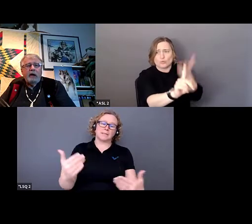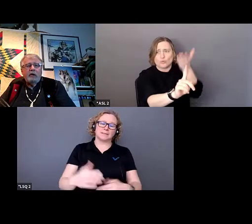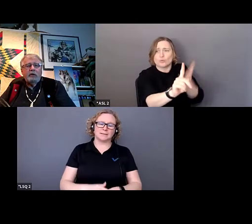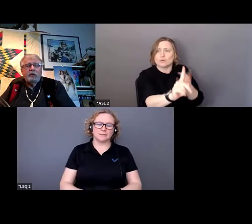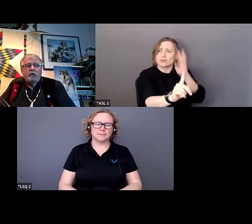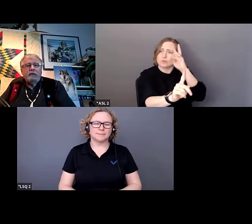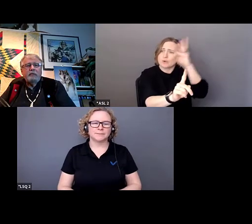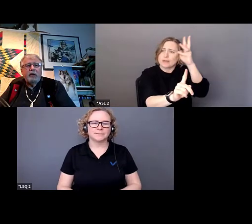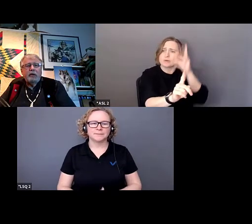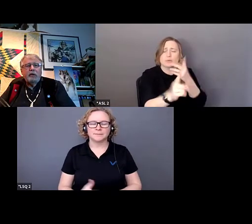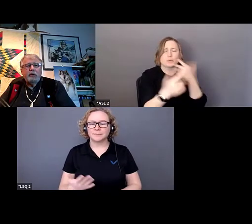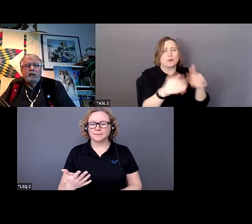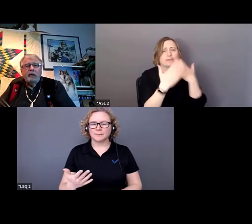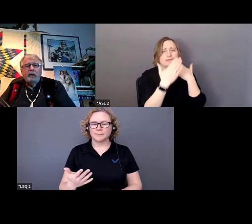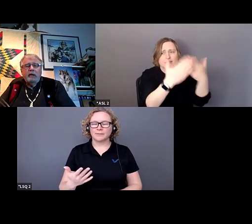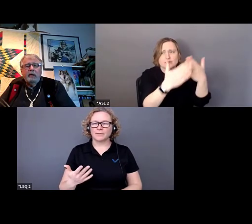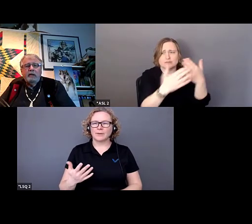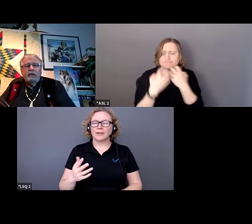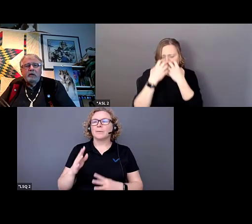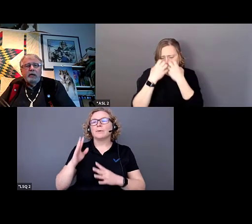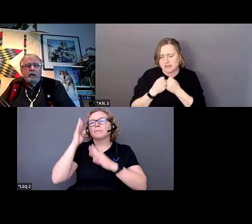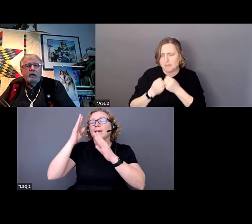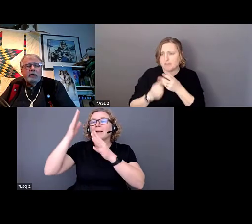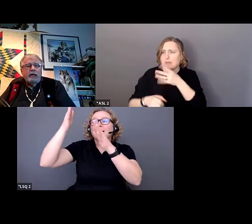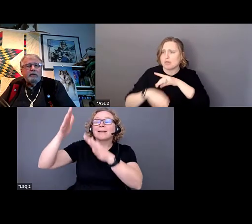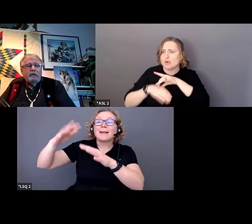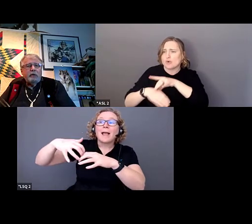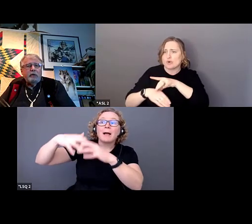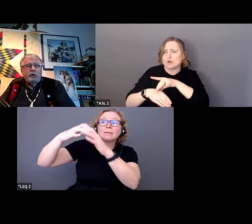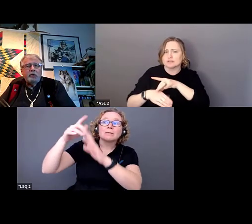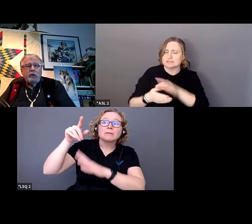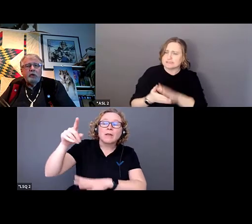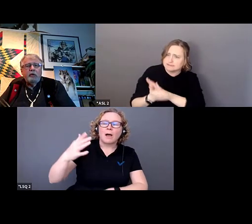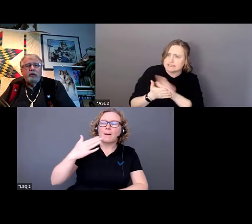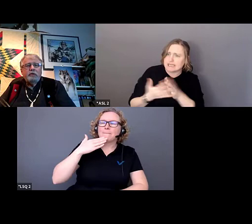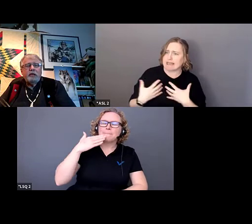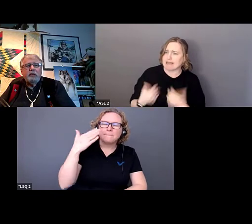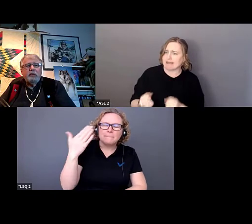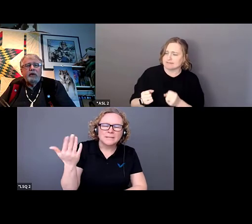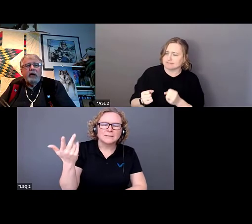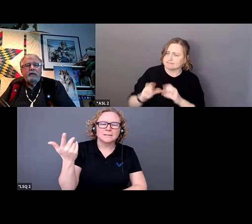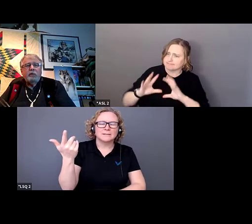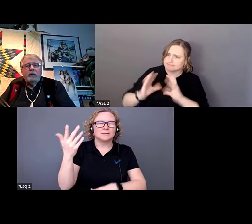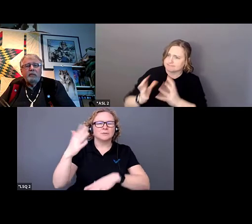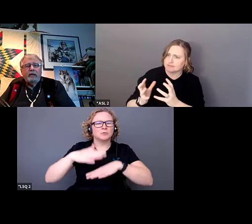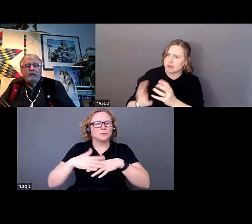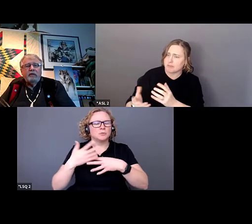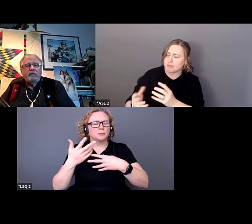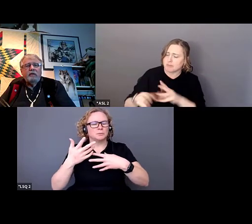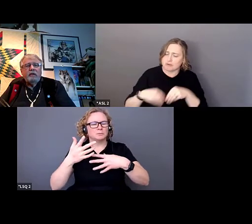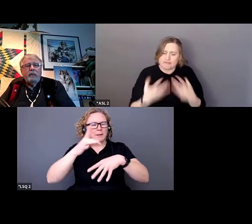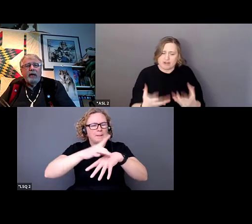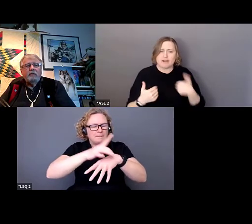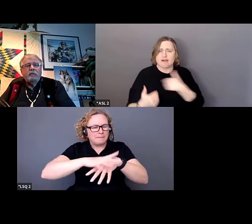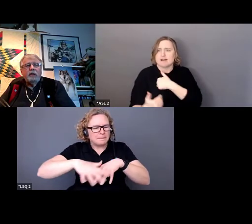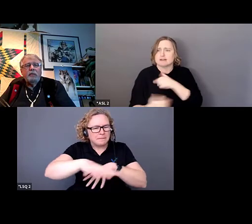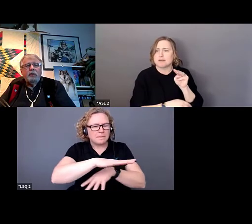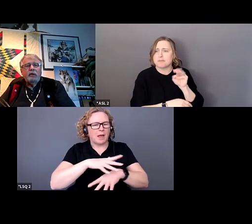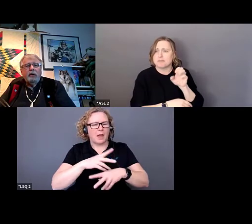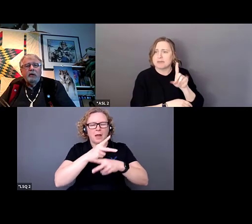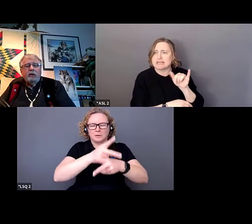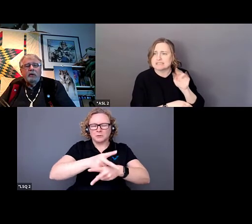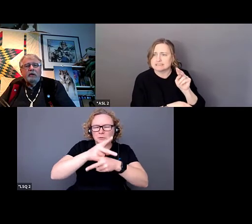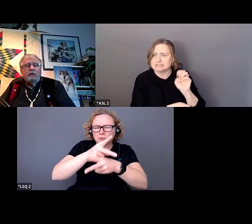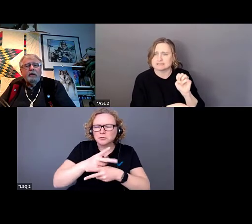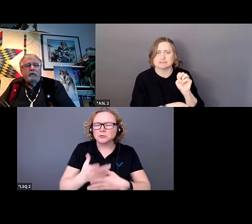and care and nurturing of Mother Earth, that you heal her, cleanse her, and nurture her so that she can provide us with the medicines and the medicine